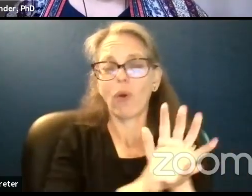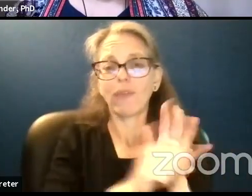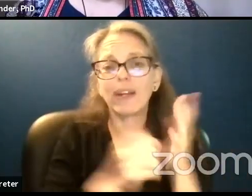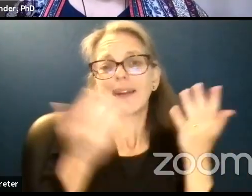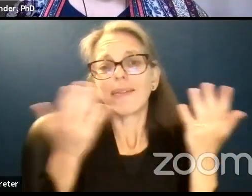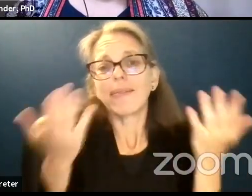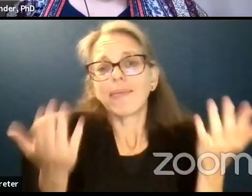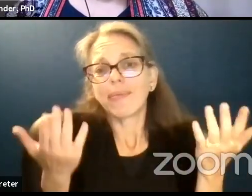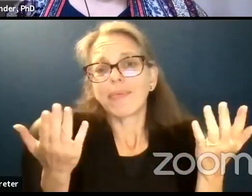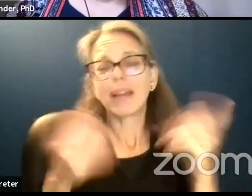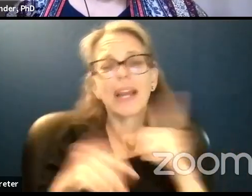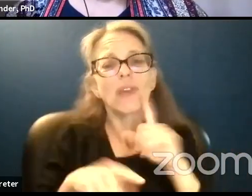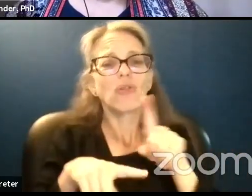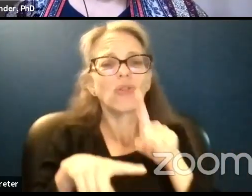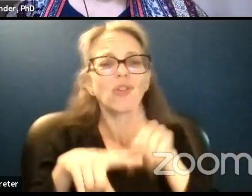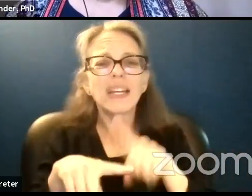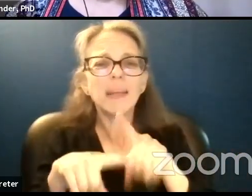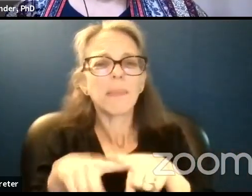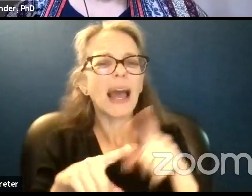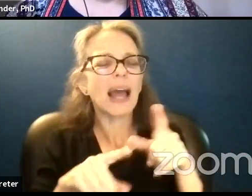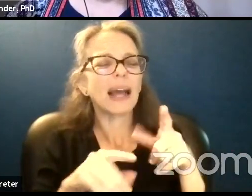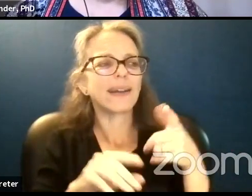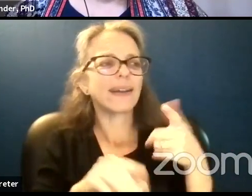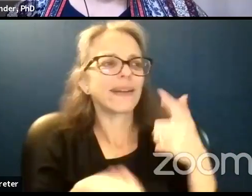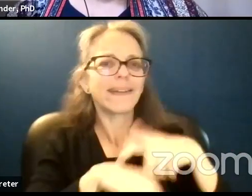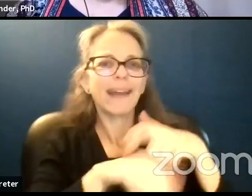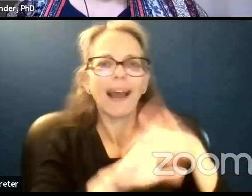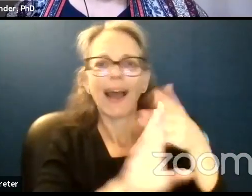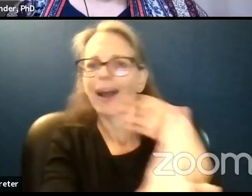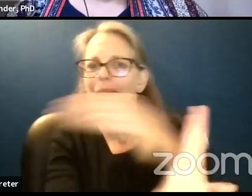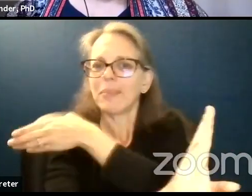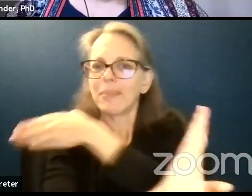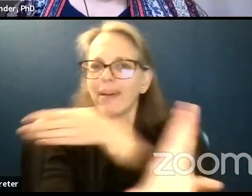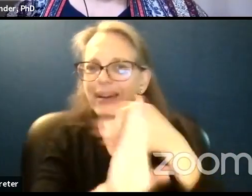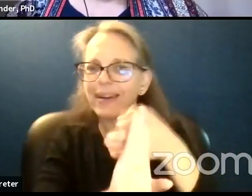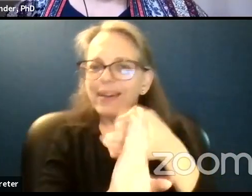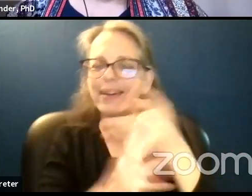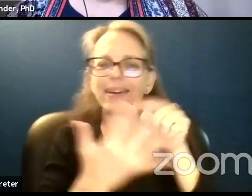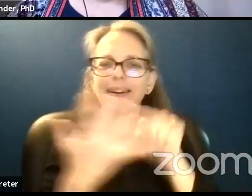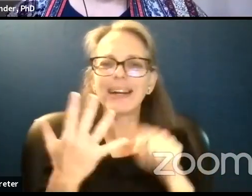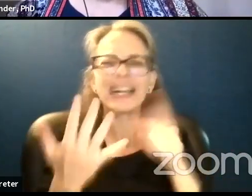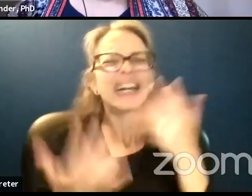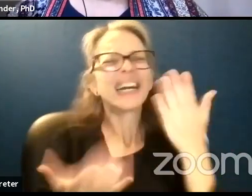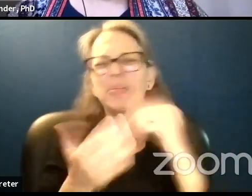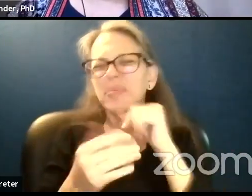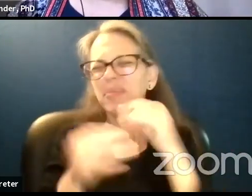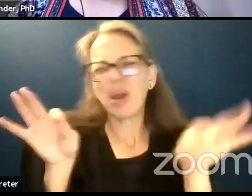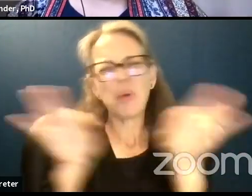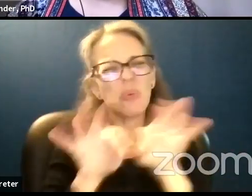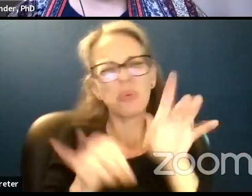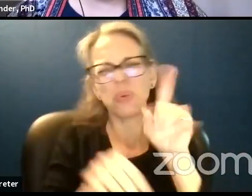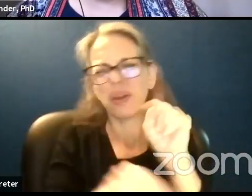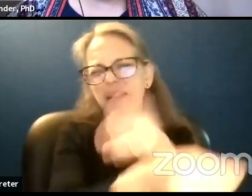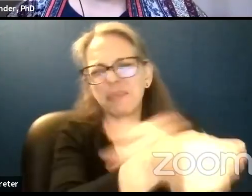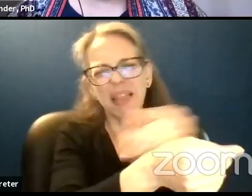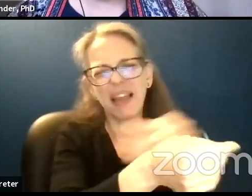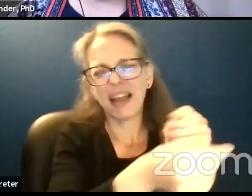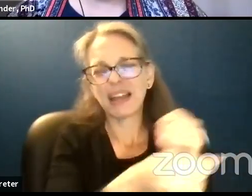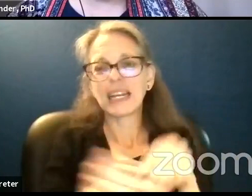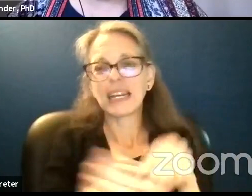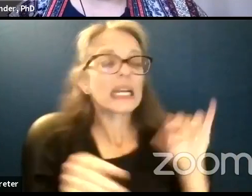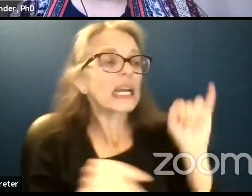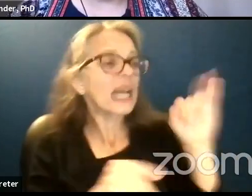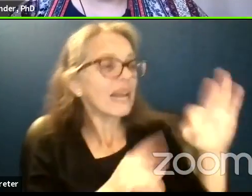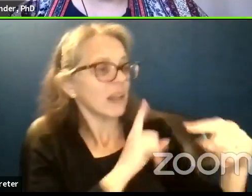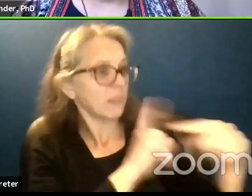depend, you know, a little still, bit on how long ago it was. And yeah, mm-hmm. So it might not be worth the trouble of getting a blood test. If it's positive, it's